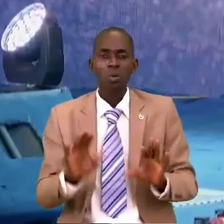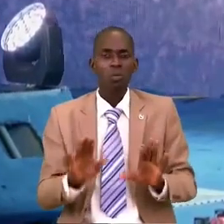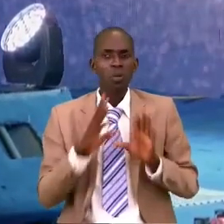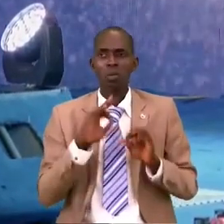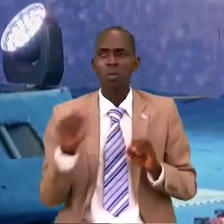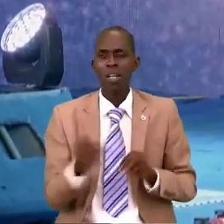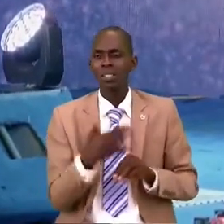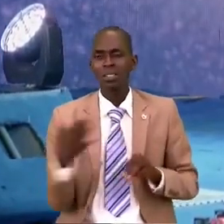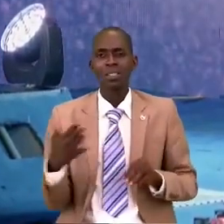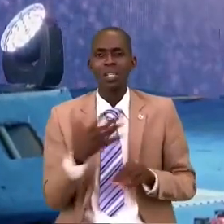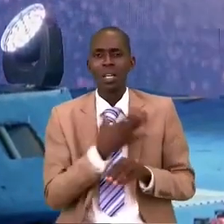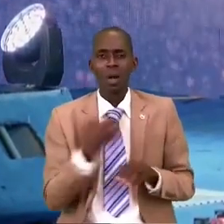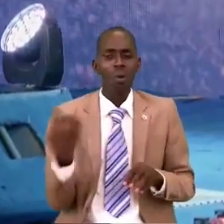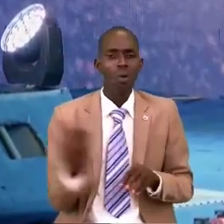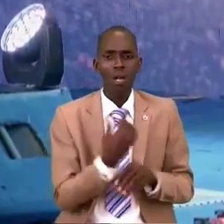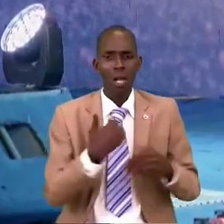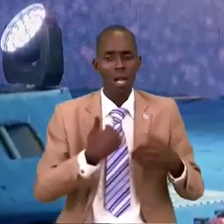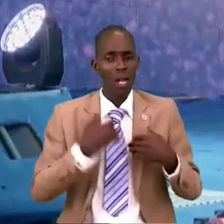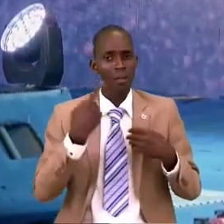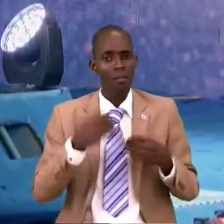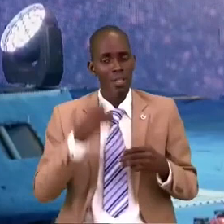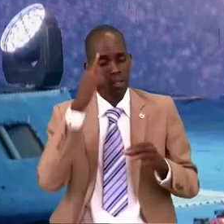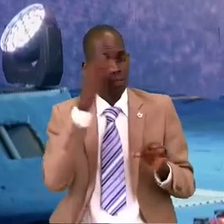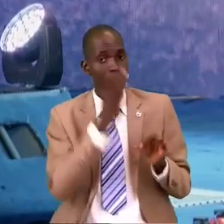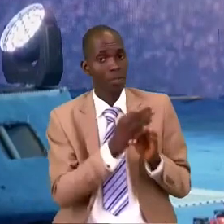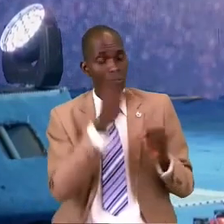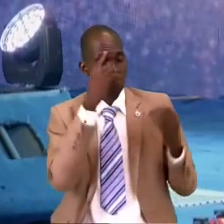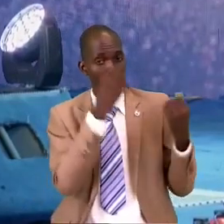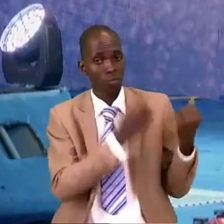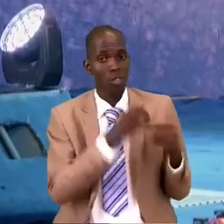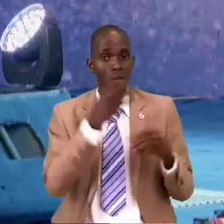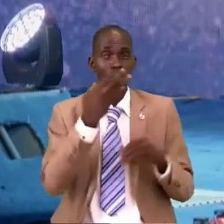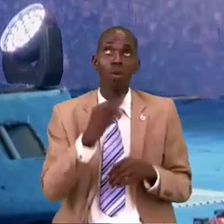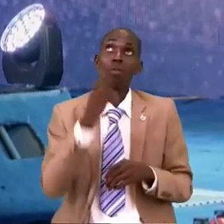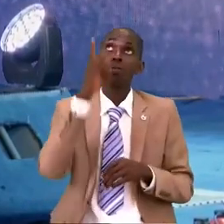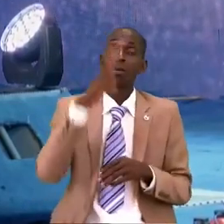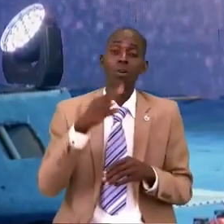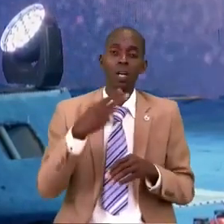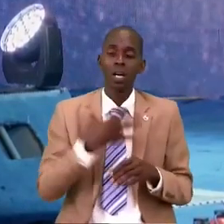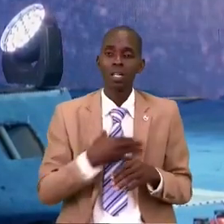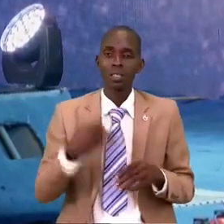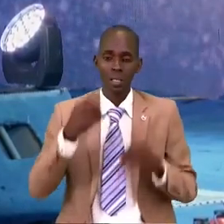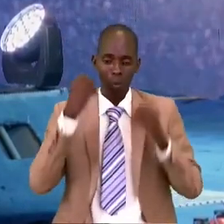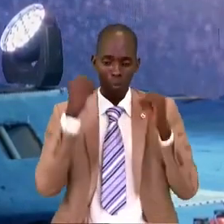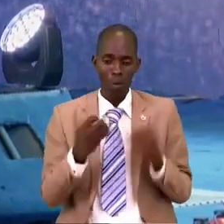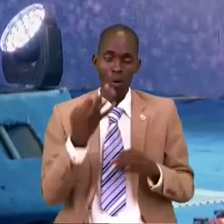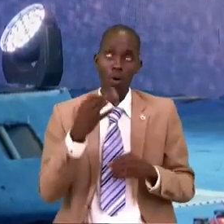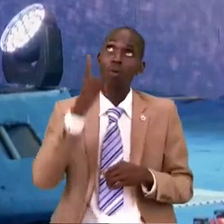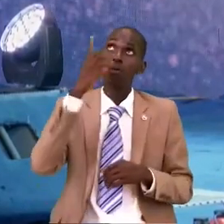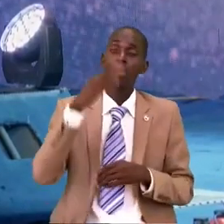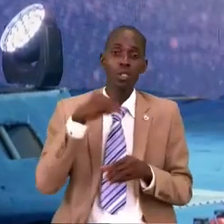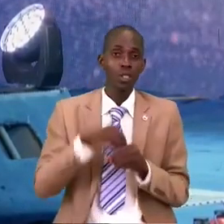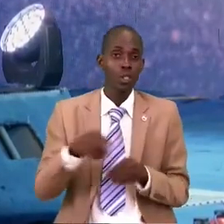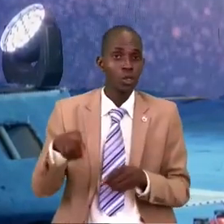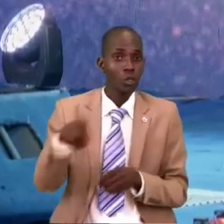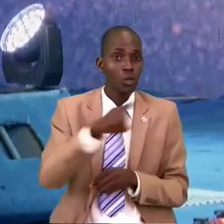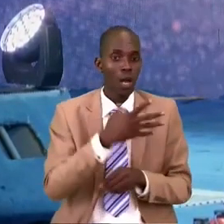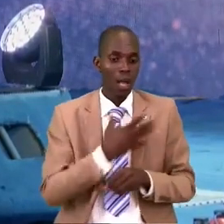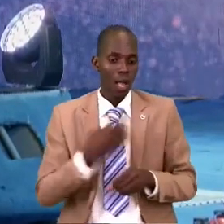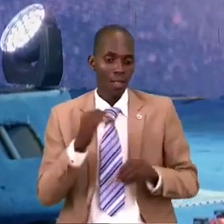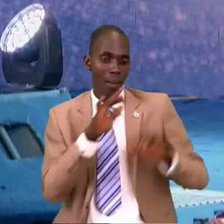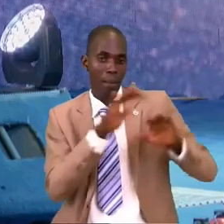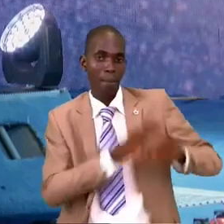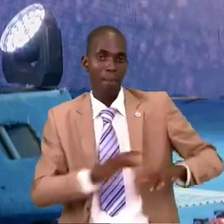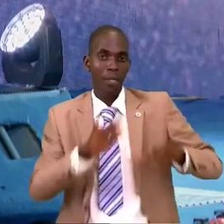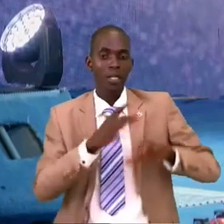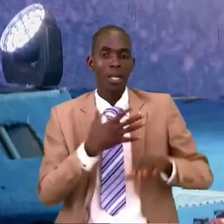the mercy and the love and the grace, when there's no fear, and you know heaven is smiling on you, and